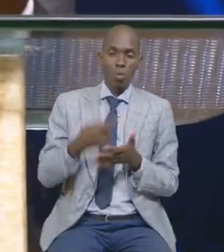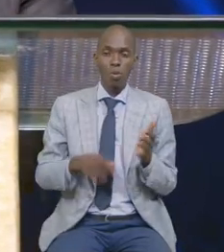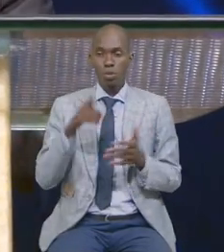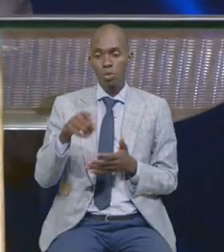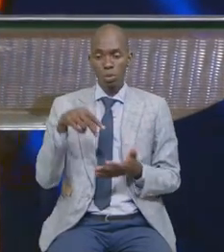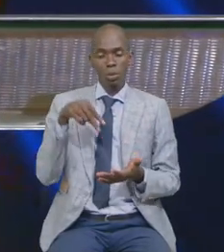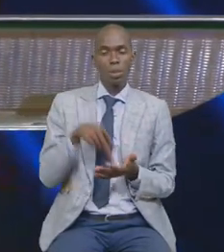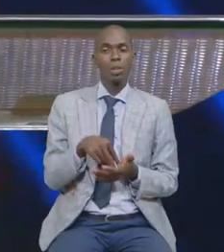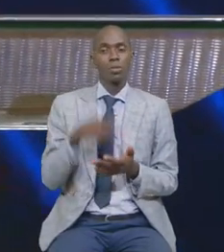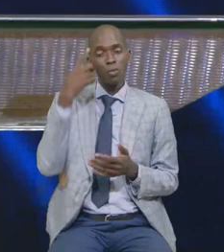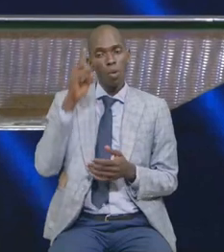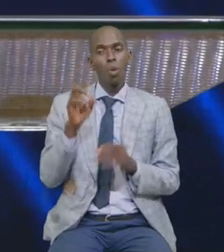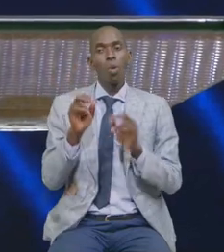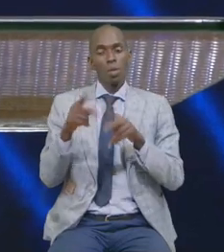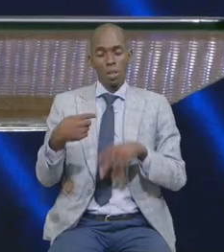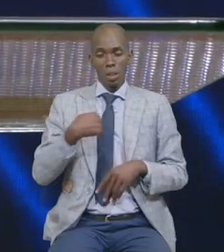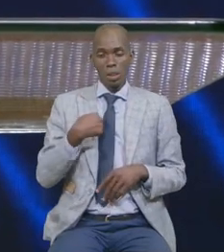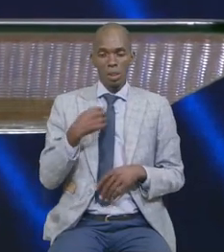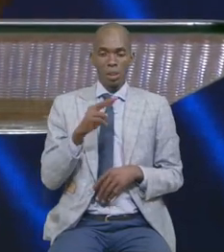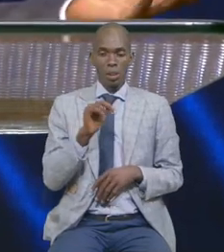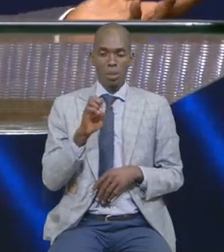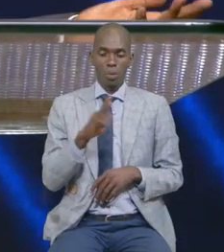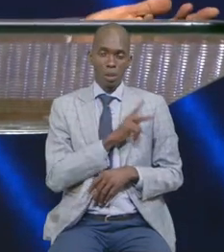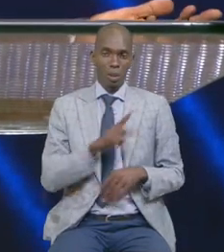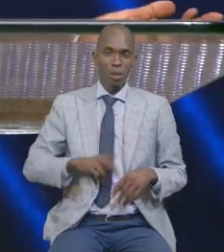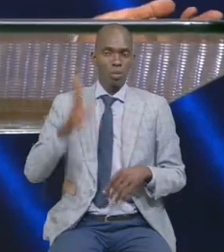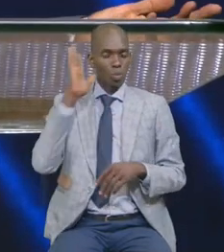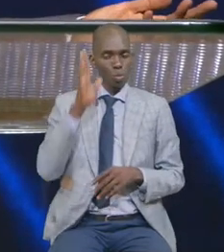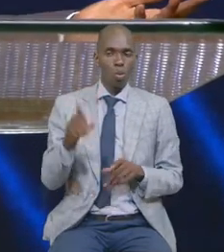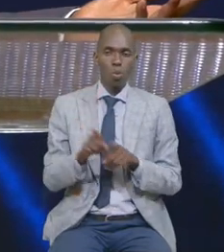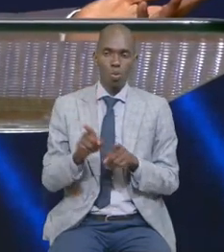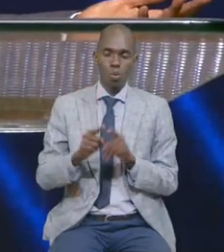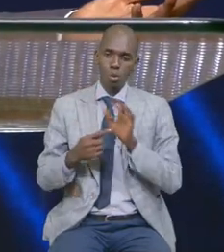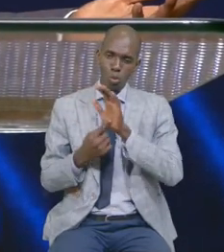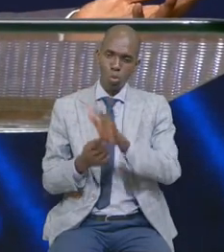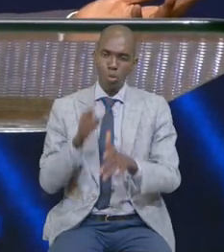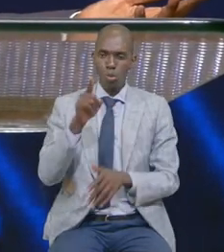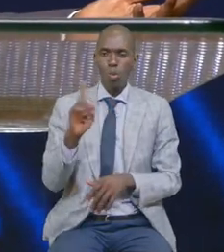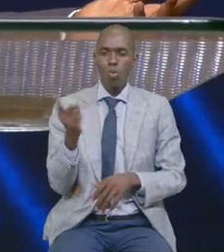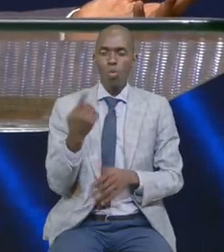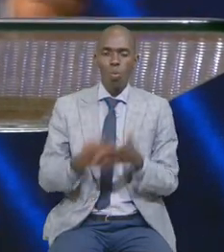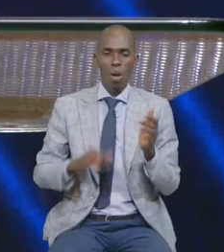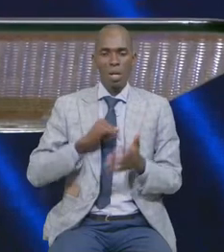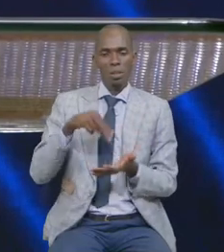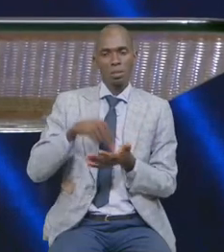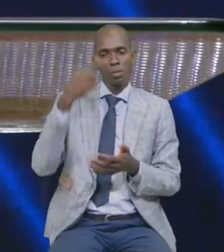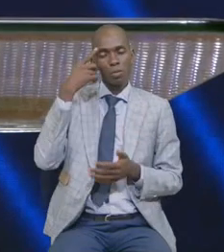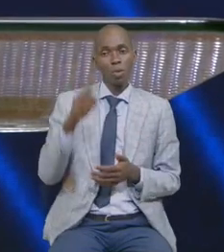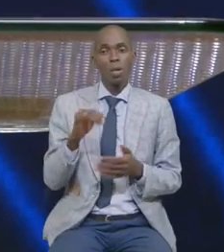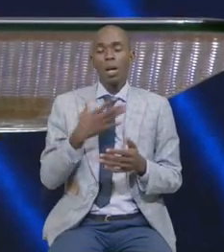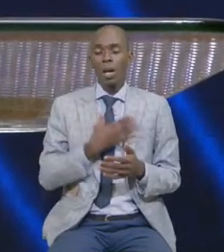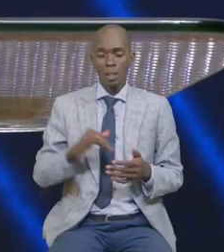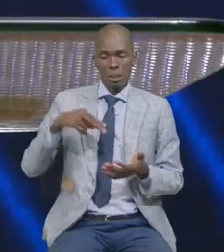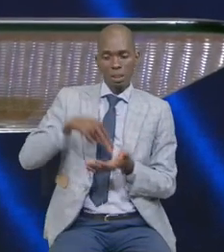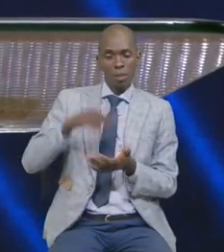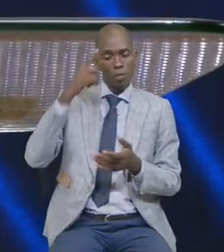I will assure you where I stand is true for idolatry and anyone that will not worship that Idol that